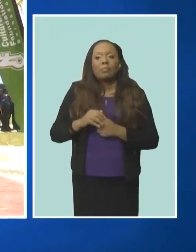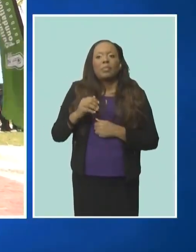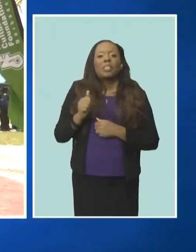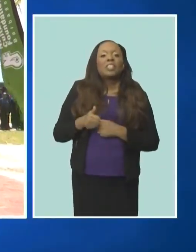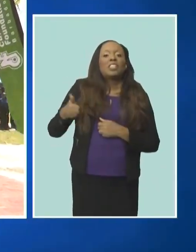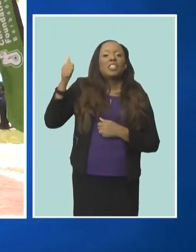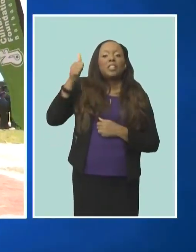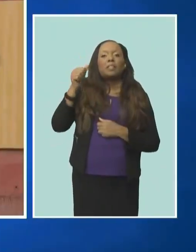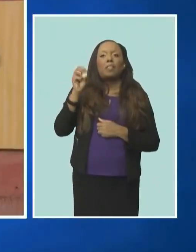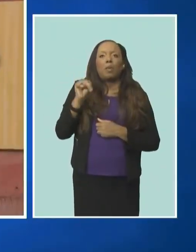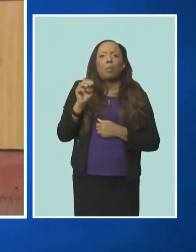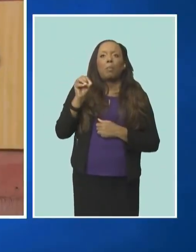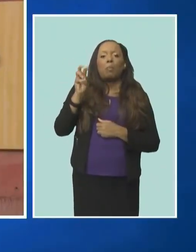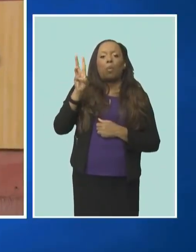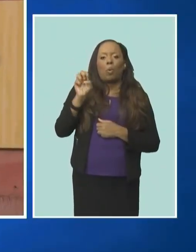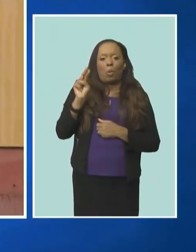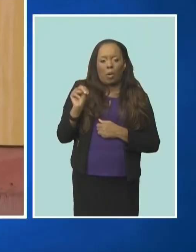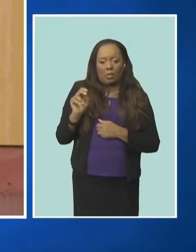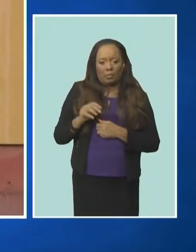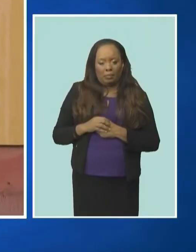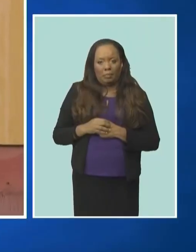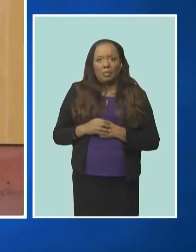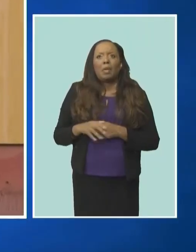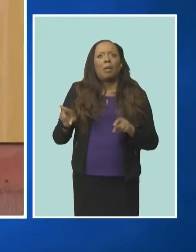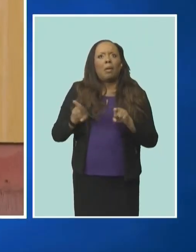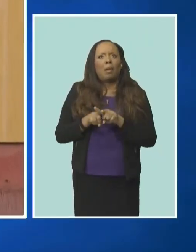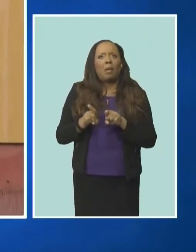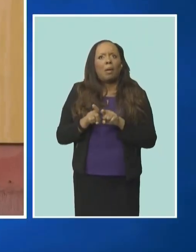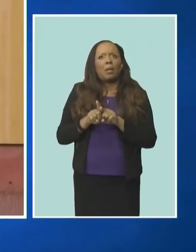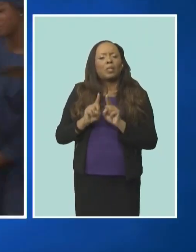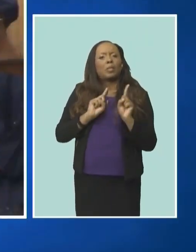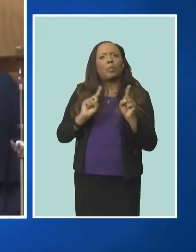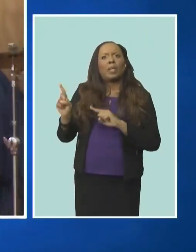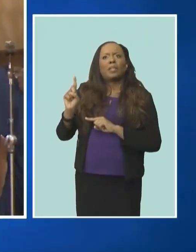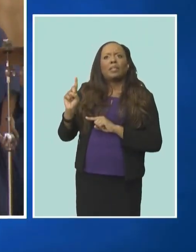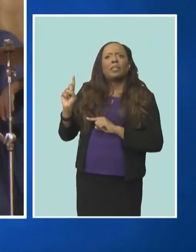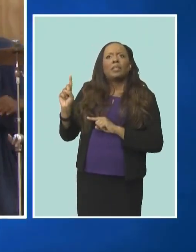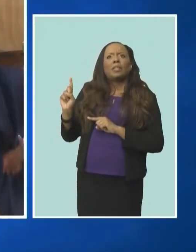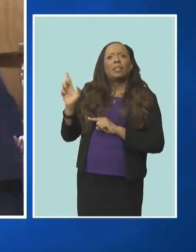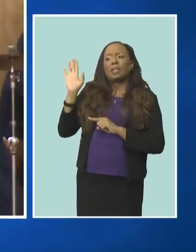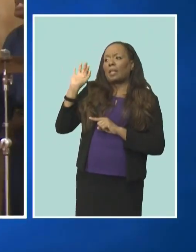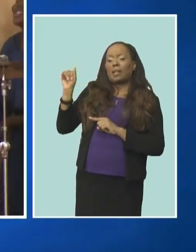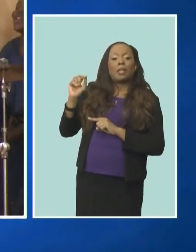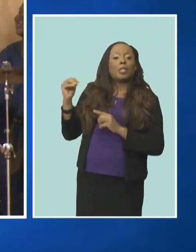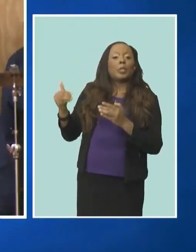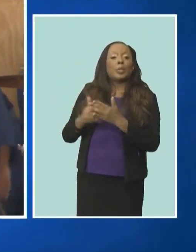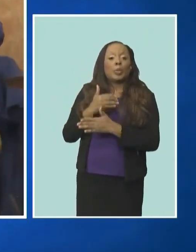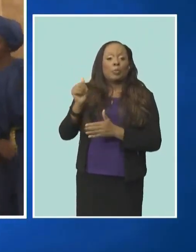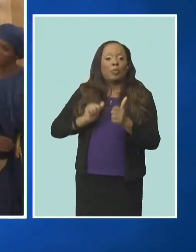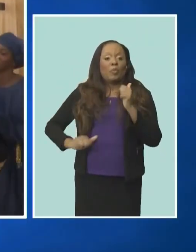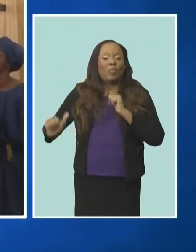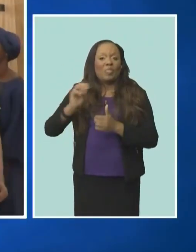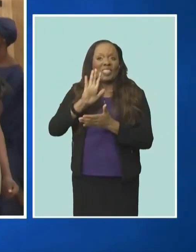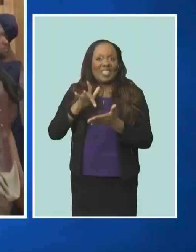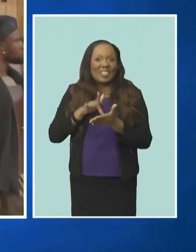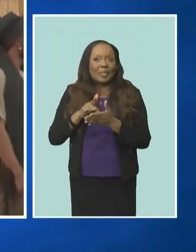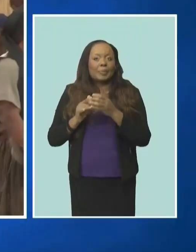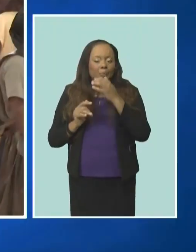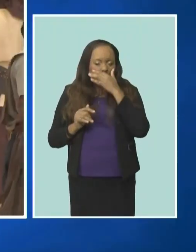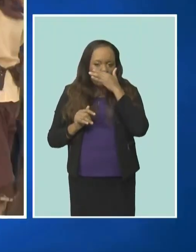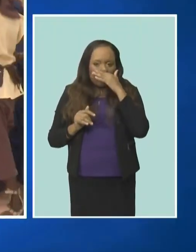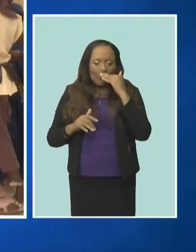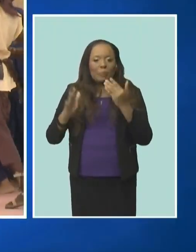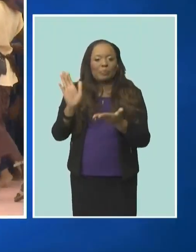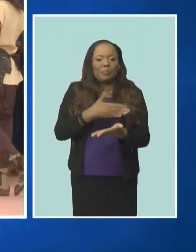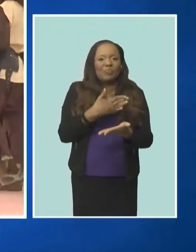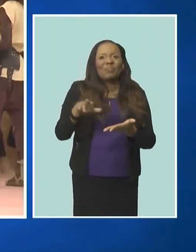the first to enjoy the facilities of the new National Performing Arts Center. The captivating melange of music,